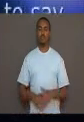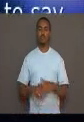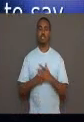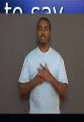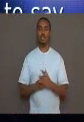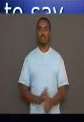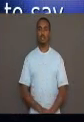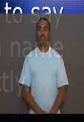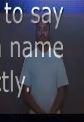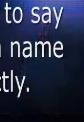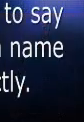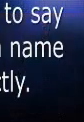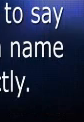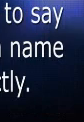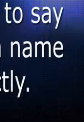Begin.